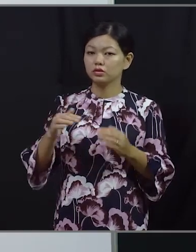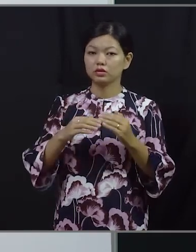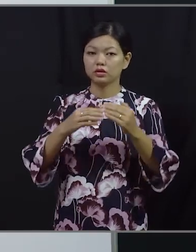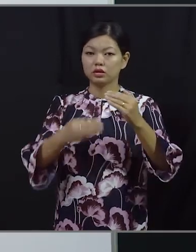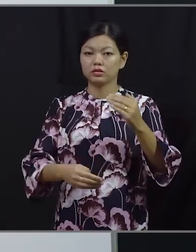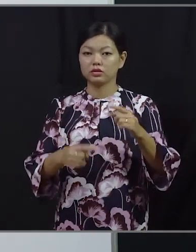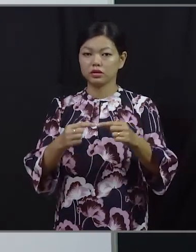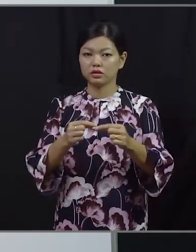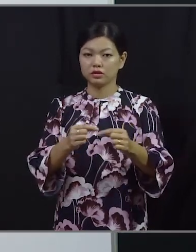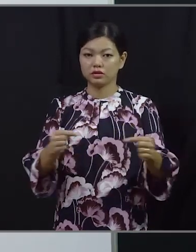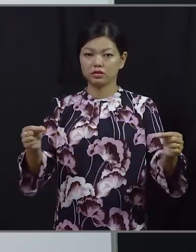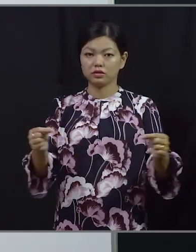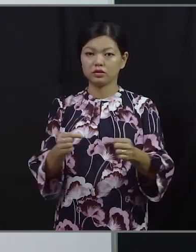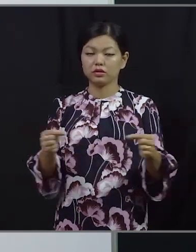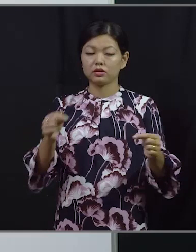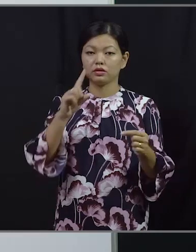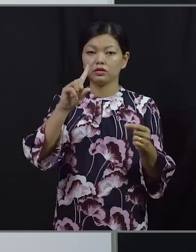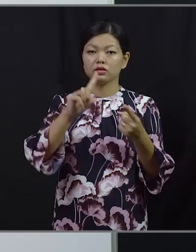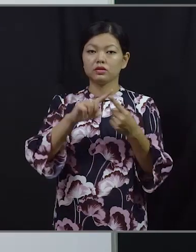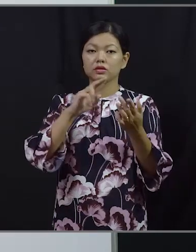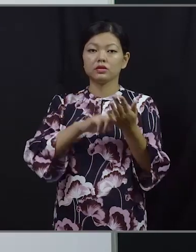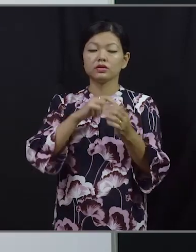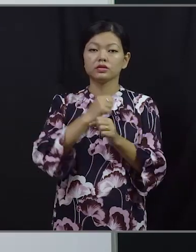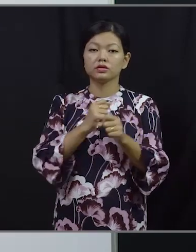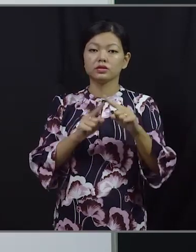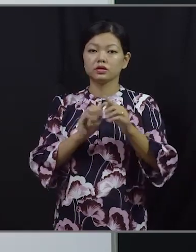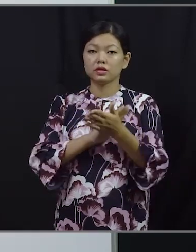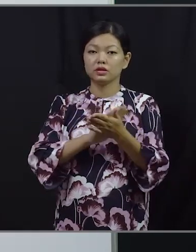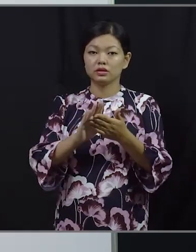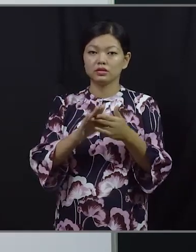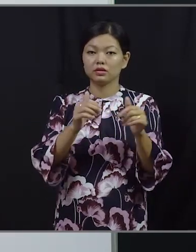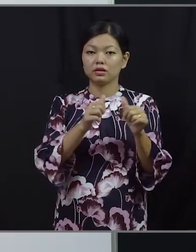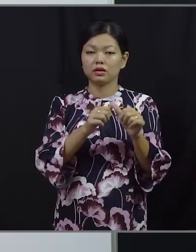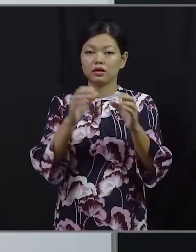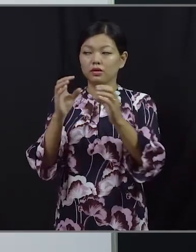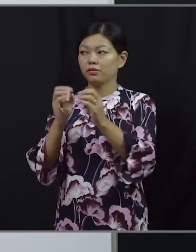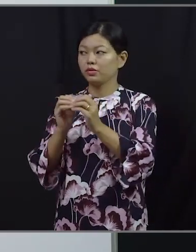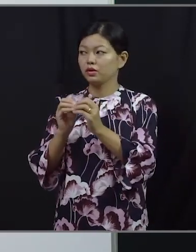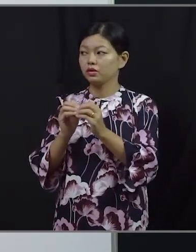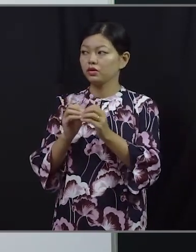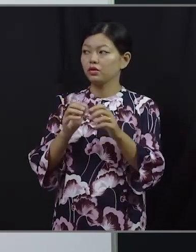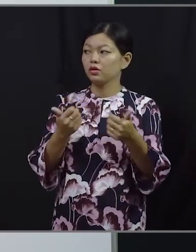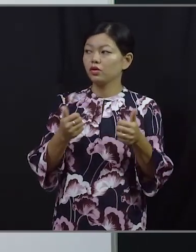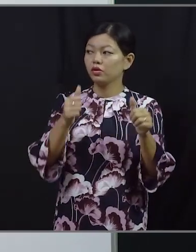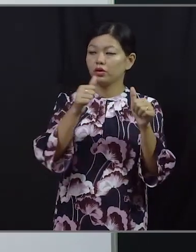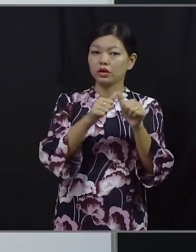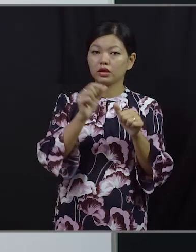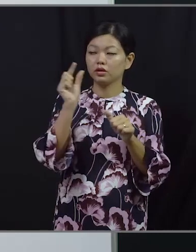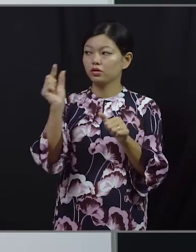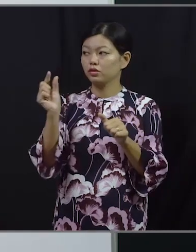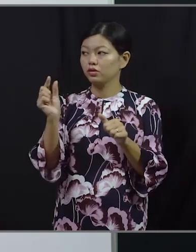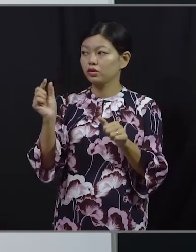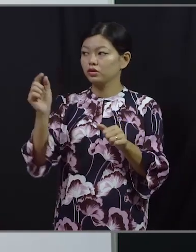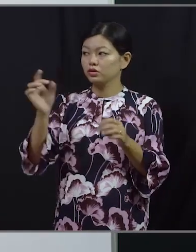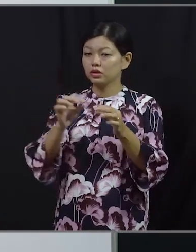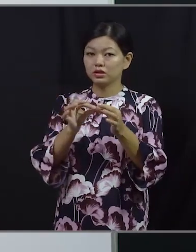means this length must be capital D. And here AB is the object, so from the optical center that distance must be U. Okay, say